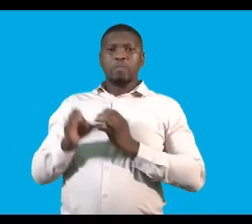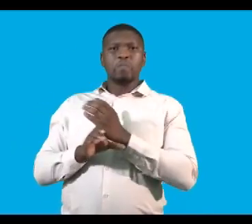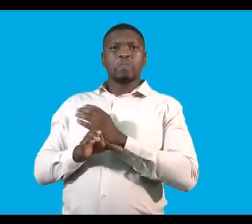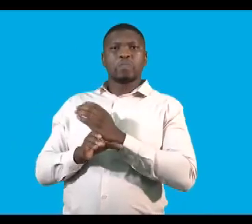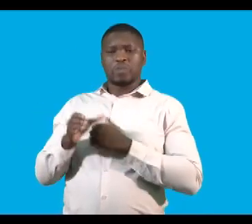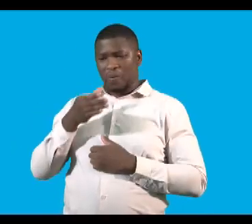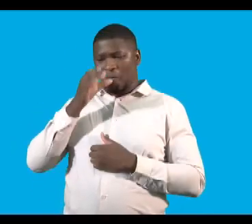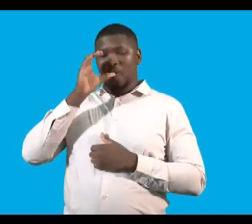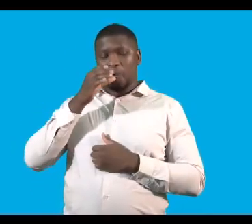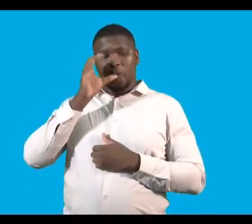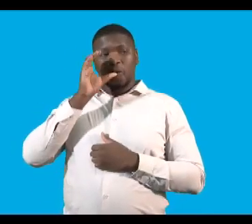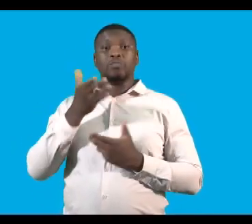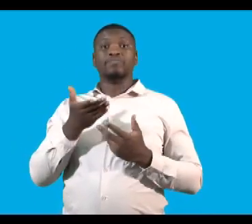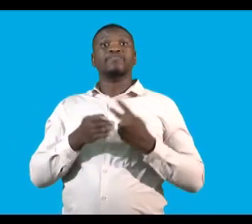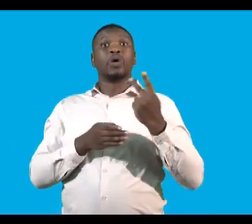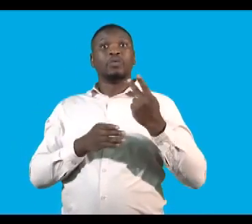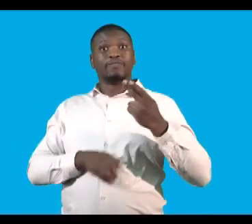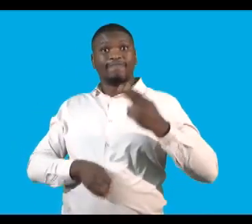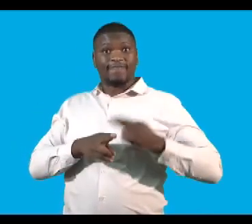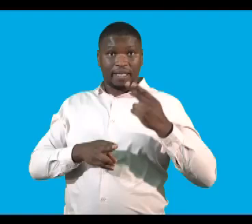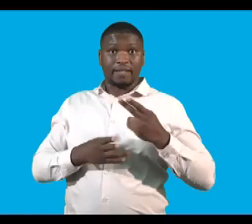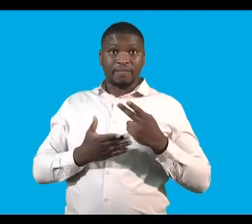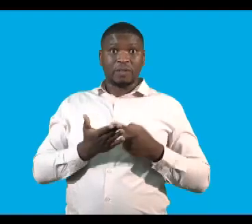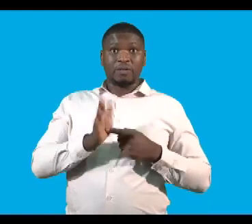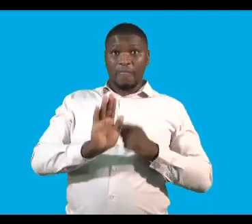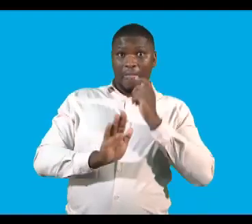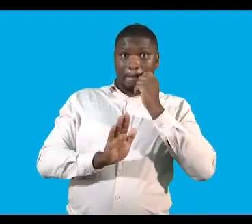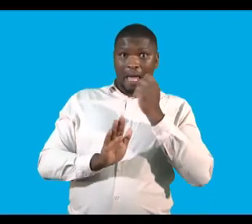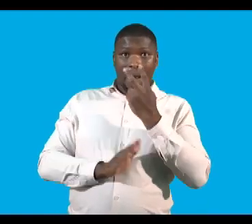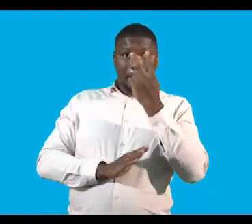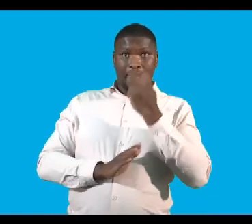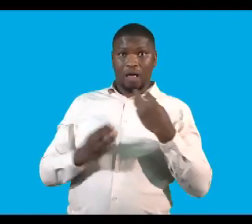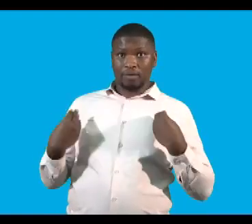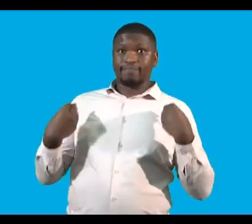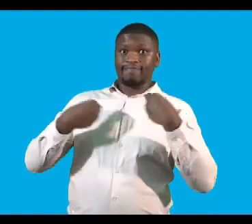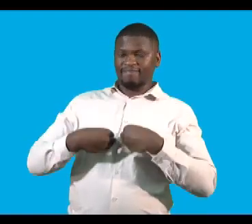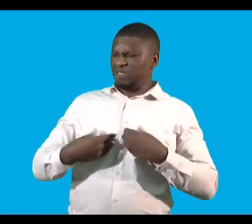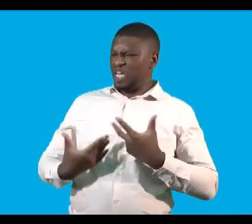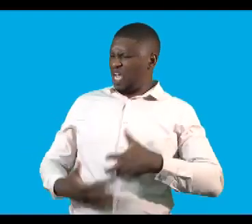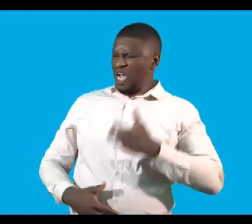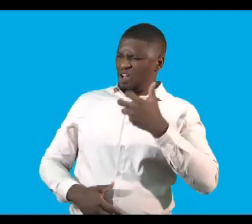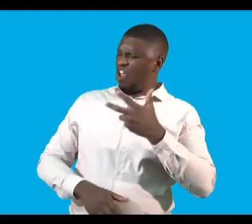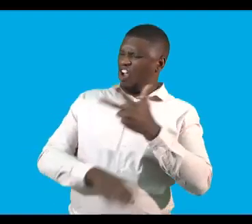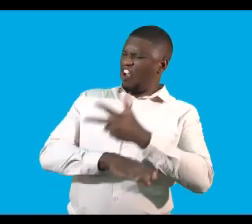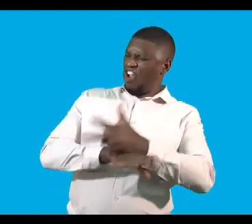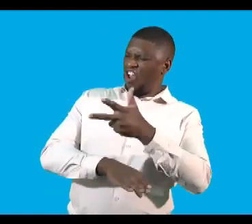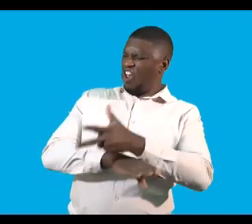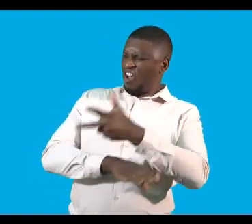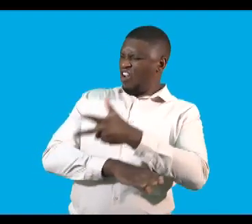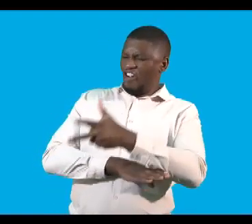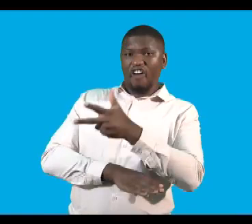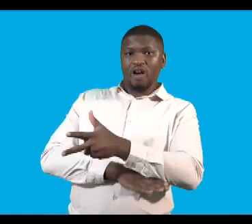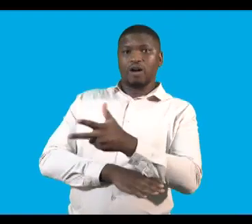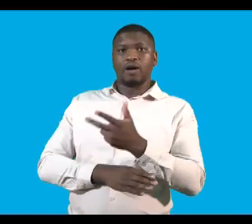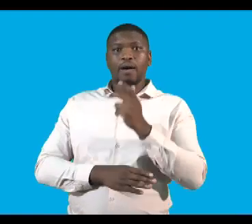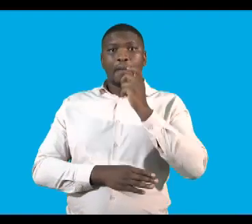the anticlimax. Despite the outrage of the man in black, the smaller man is apathetic. He just doesn't care and